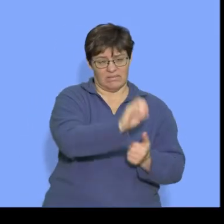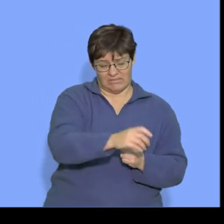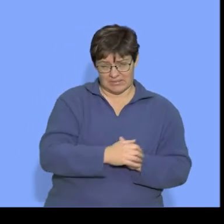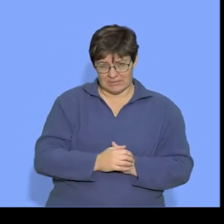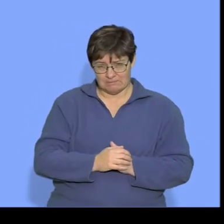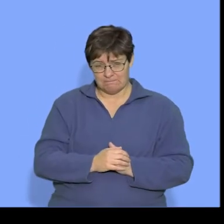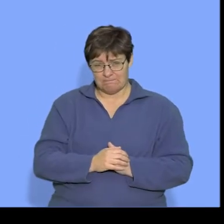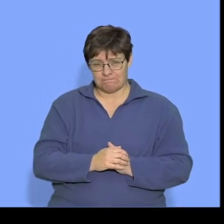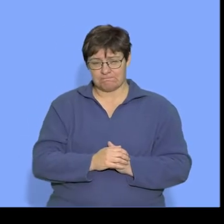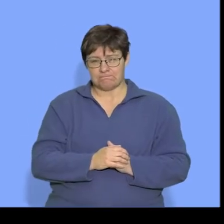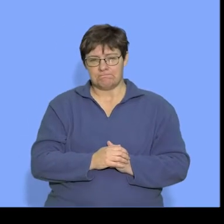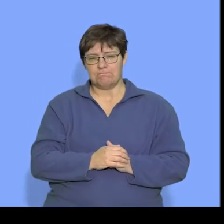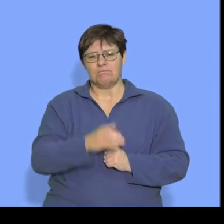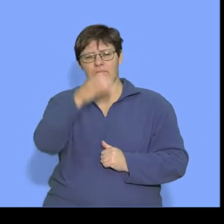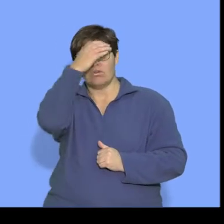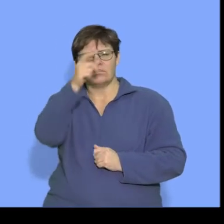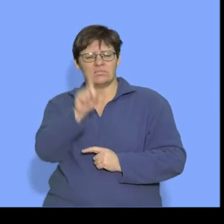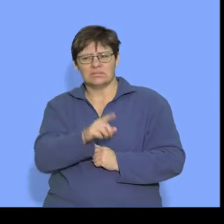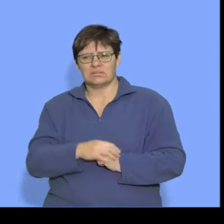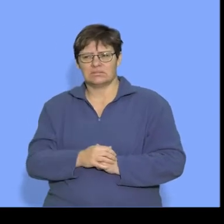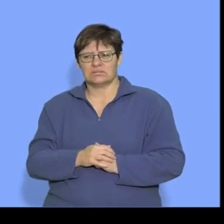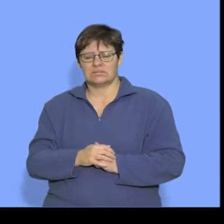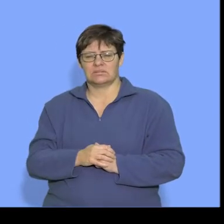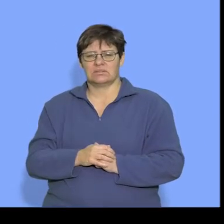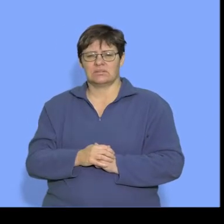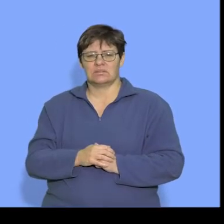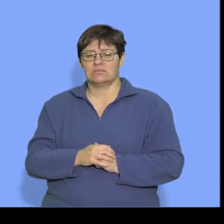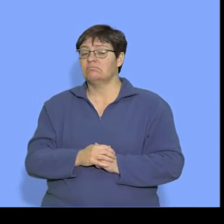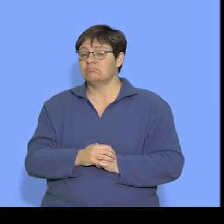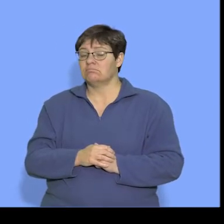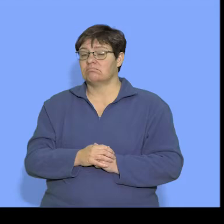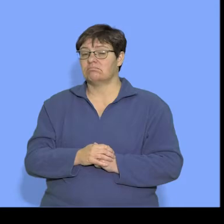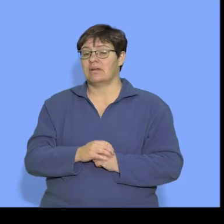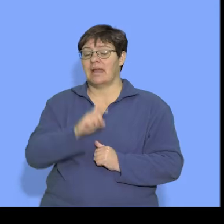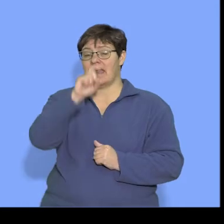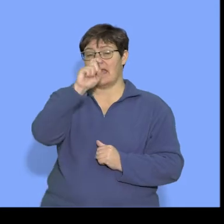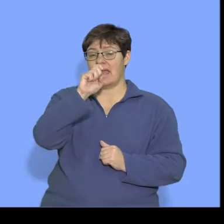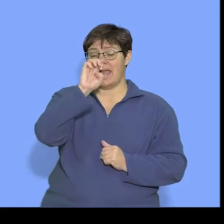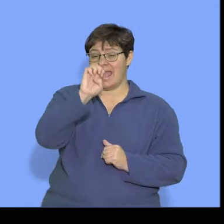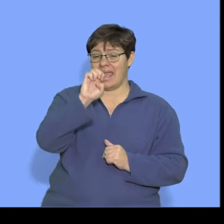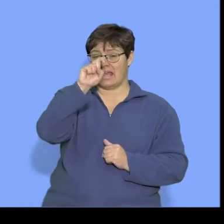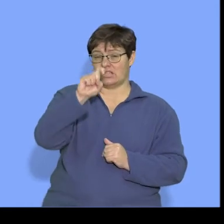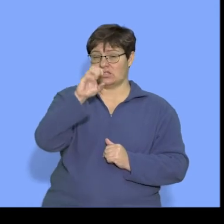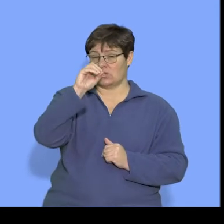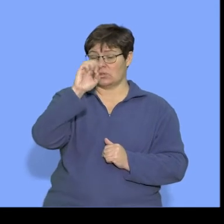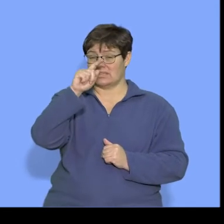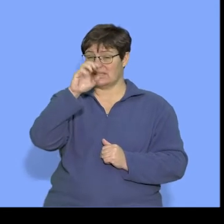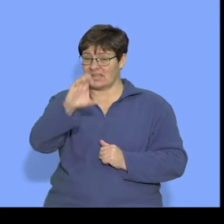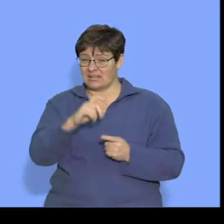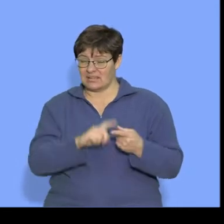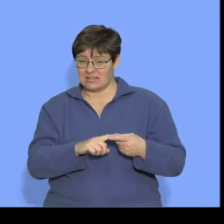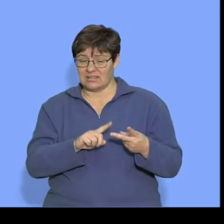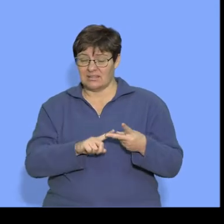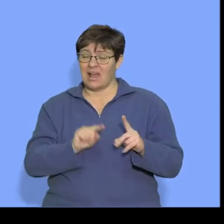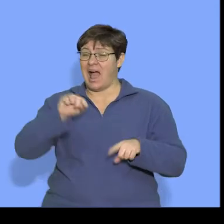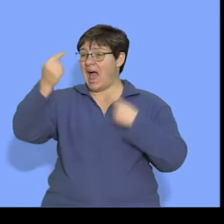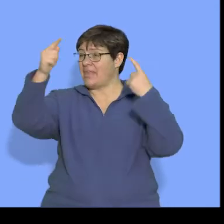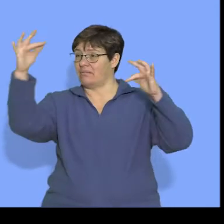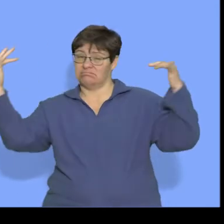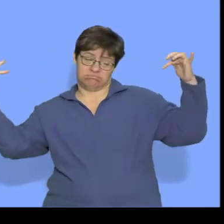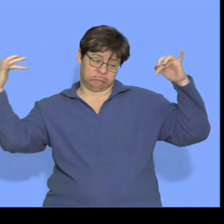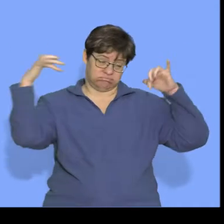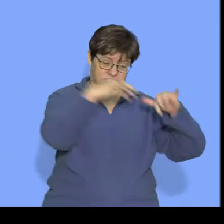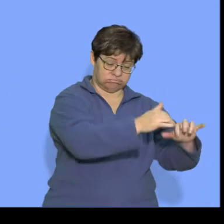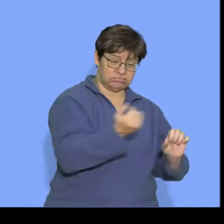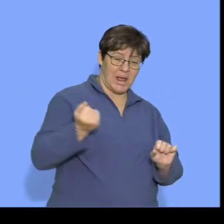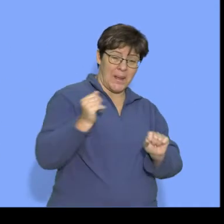as well. The concept of what is an exotic species, alien invasive species, and their impact